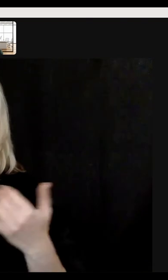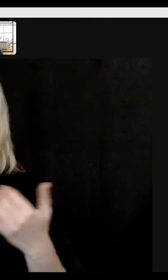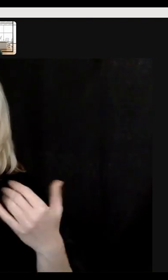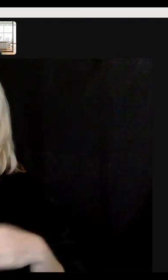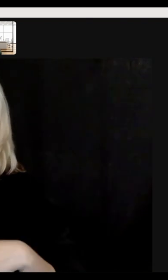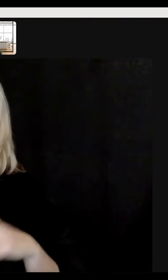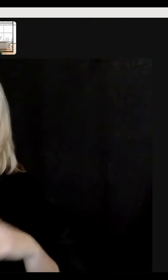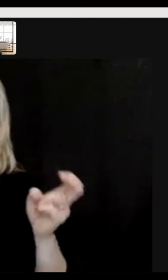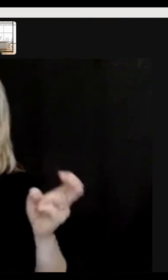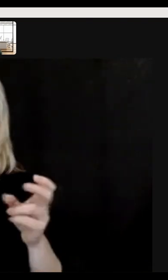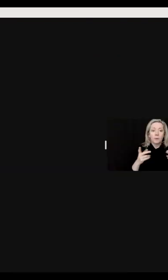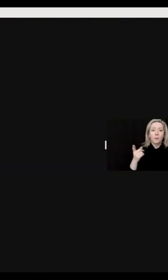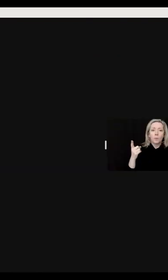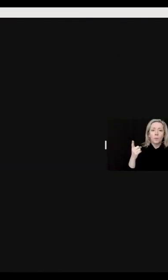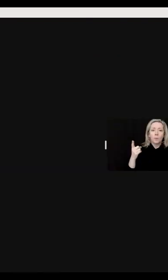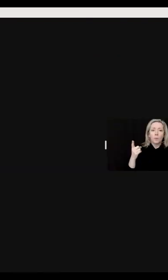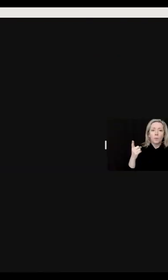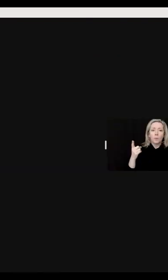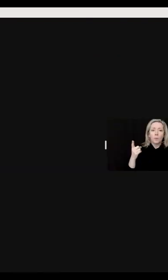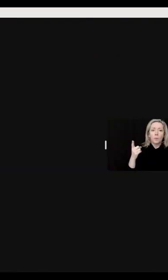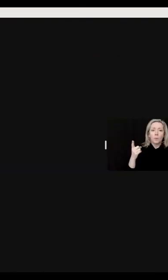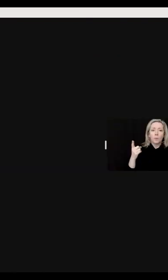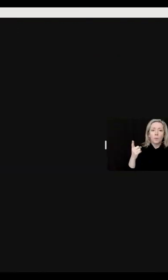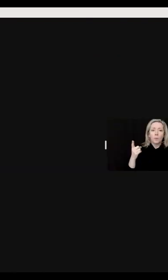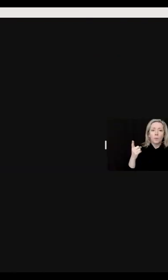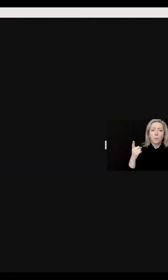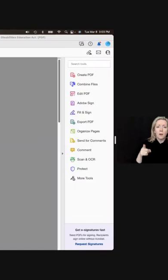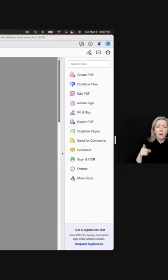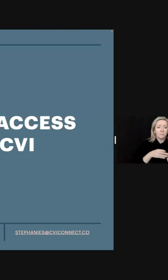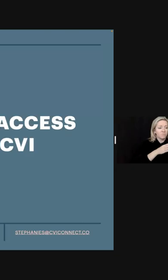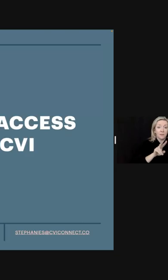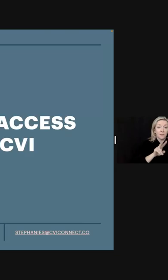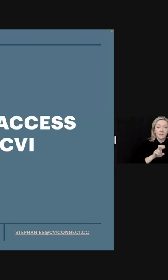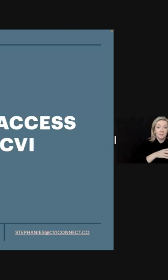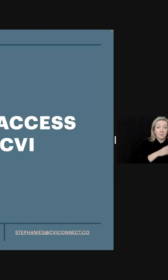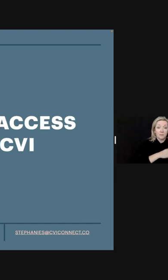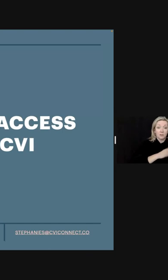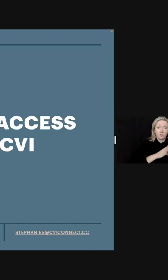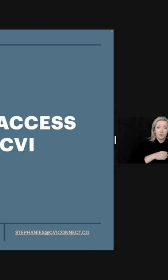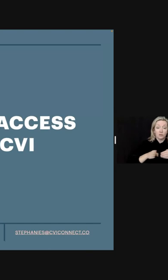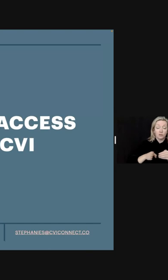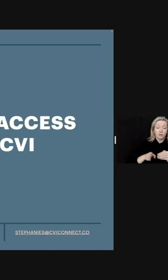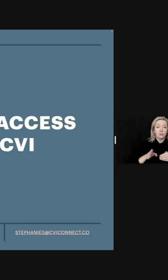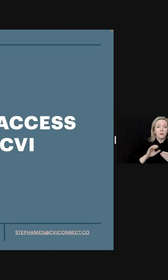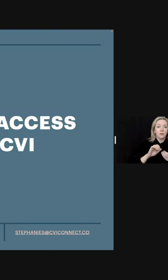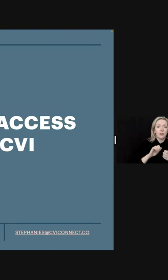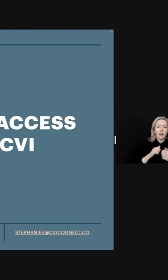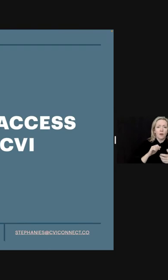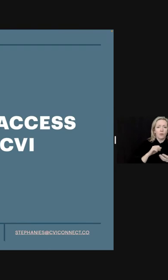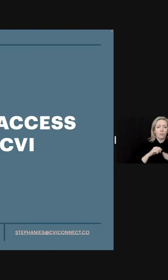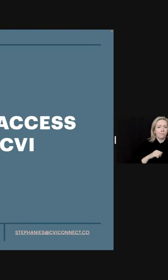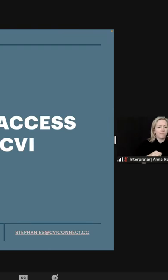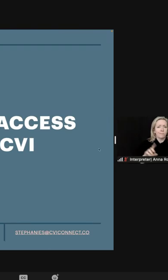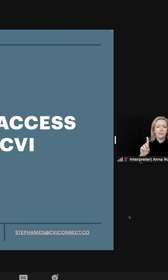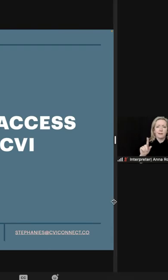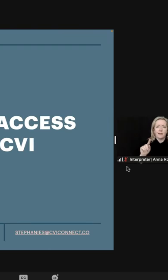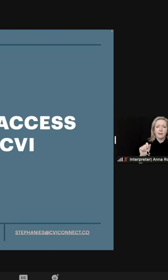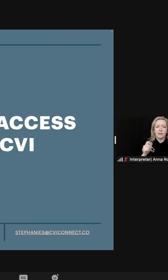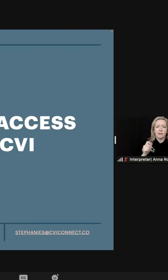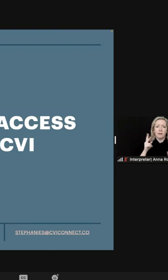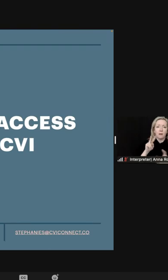on what happens after you've completed the necessary assessments, using the data to get